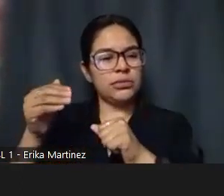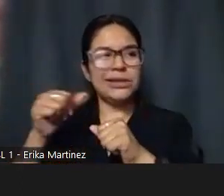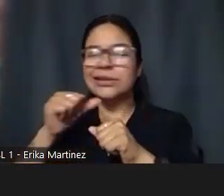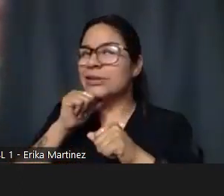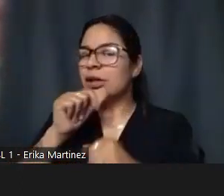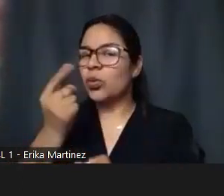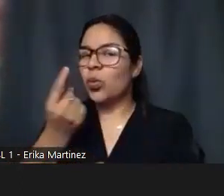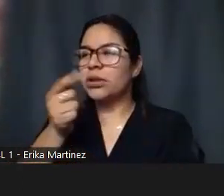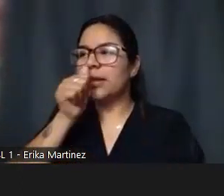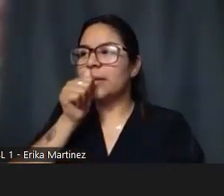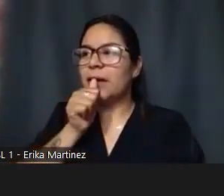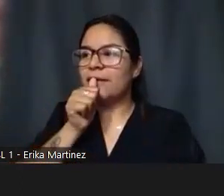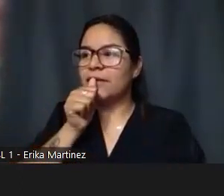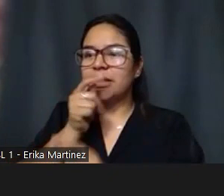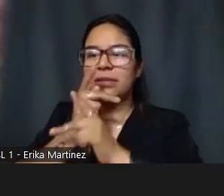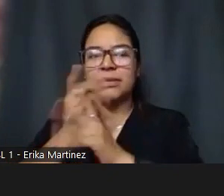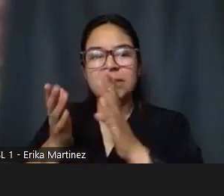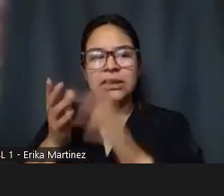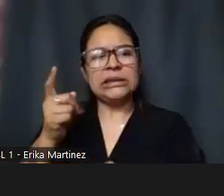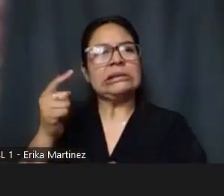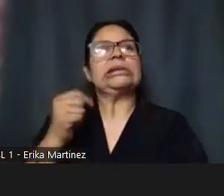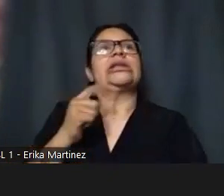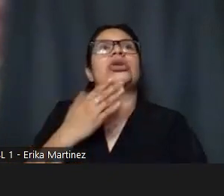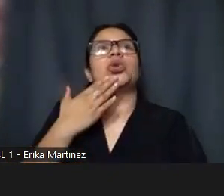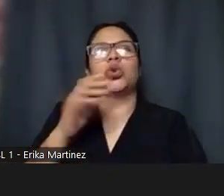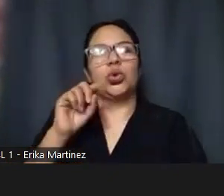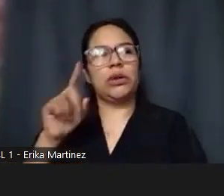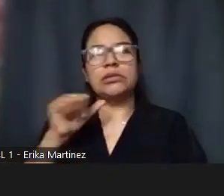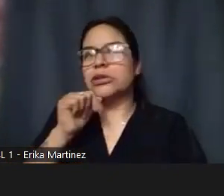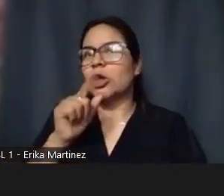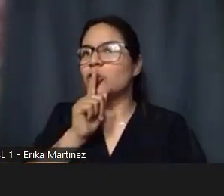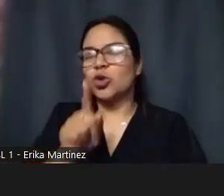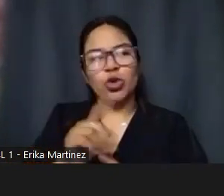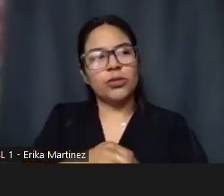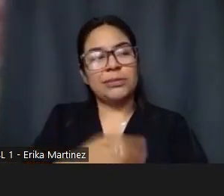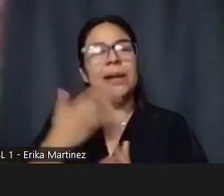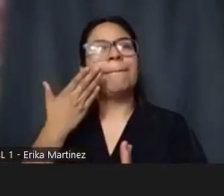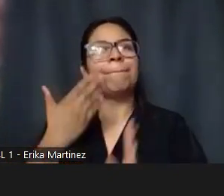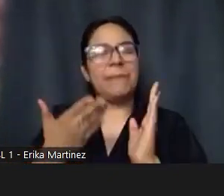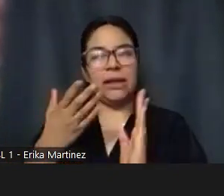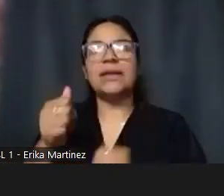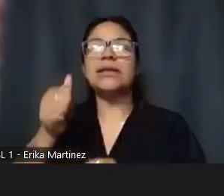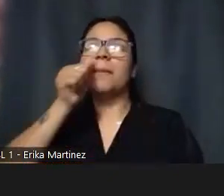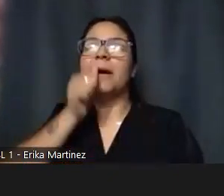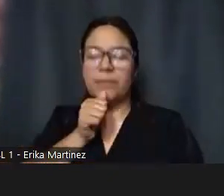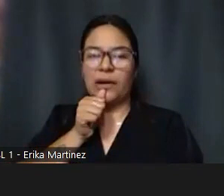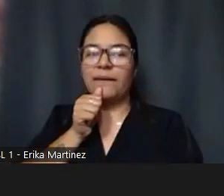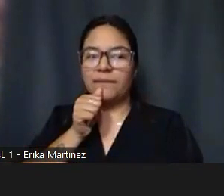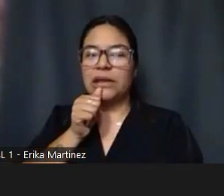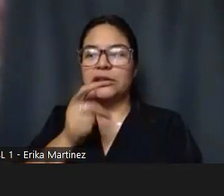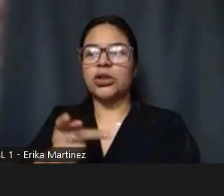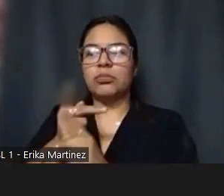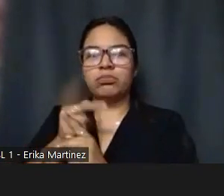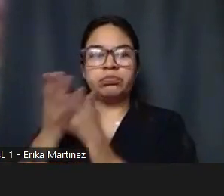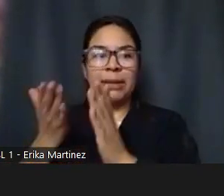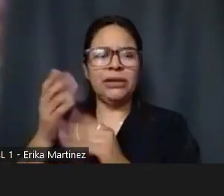conservatorship? Now that you say that, I'm not sure. So it might be a private conservatorship. So that Yeah. When